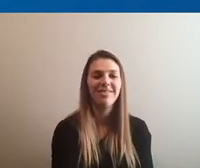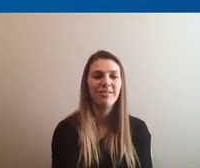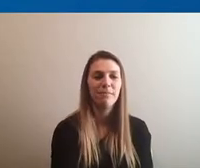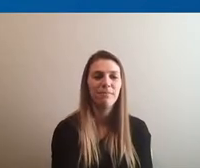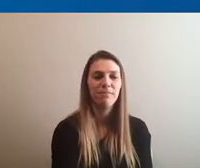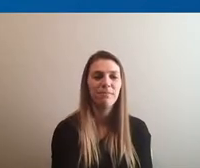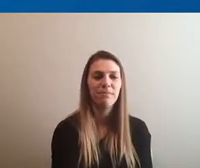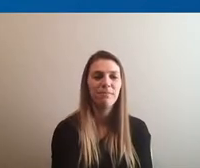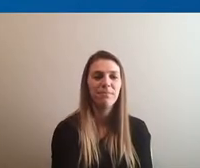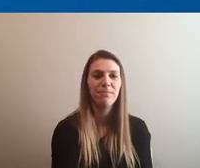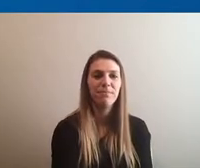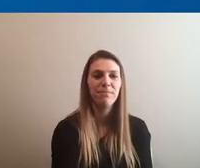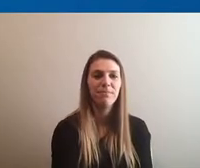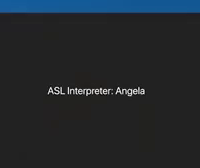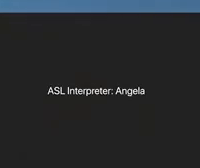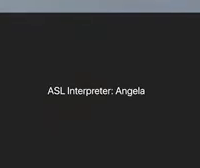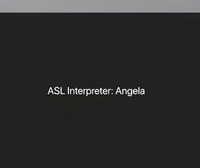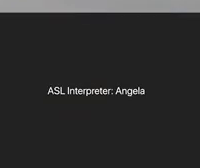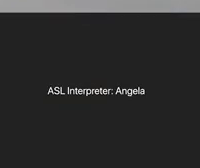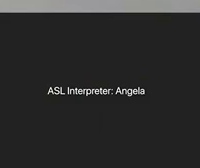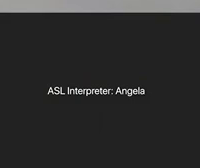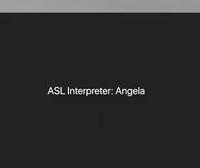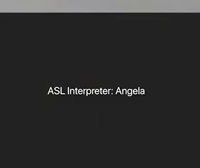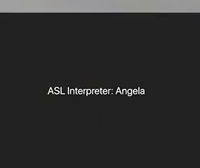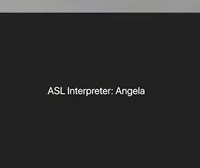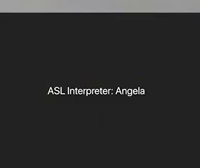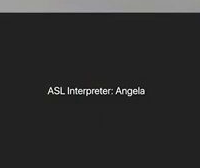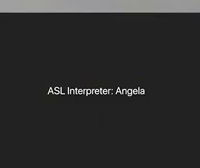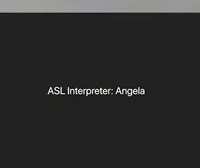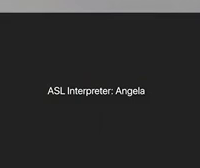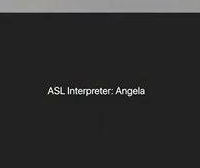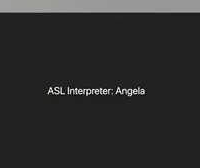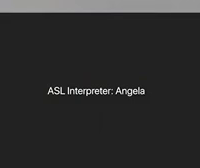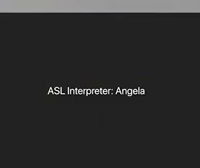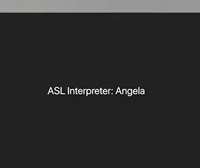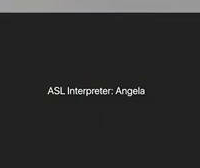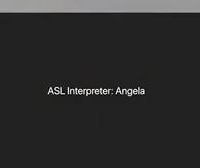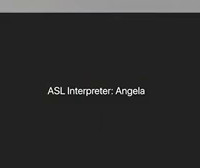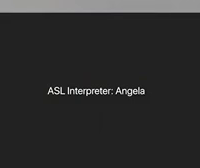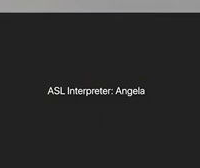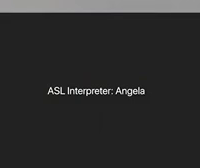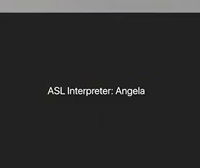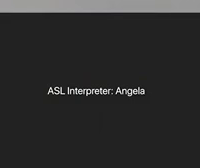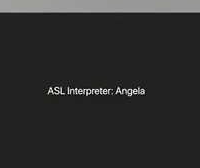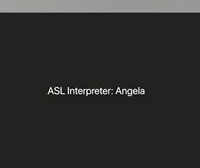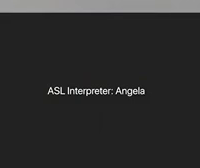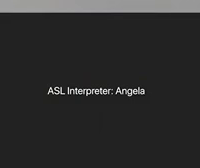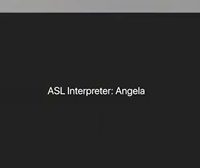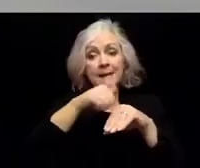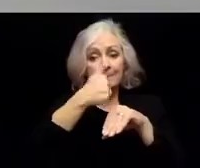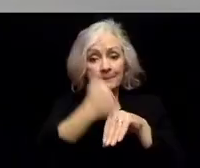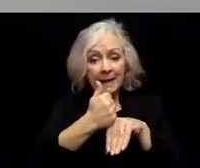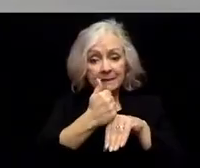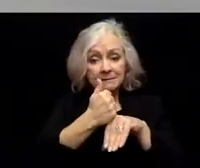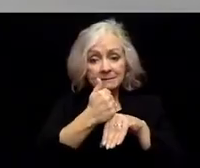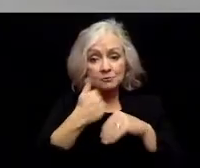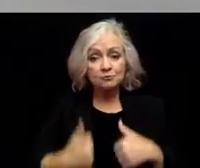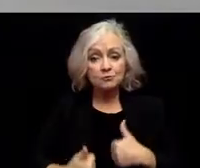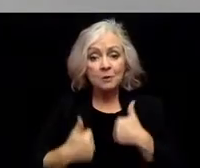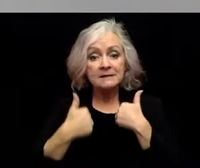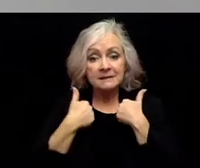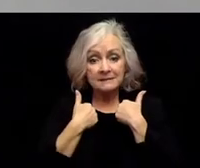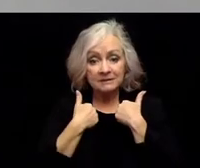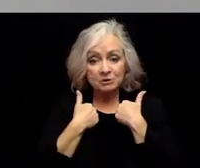to join us at Cornerstone Community Home. We're a community-based residential option. He came in March